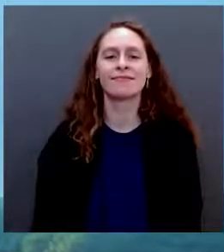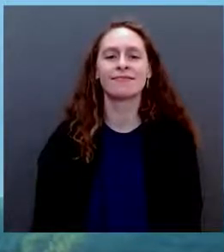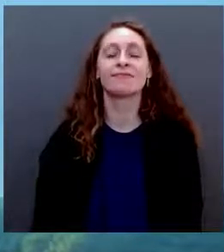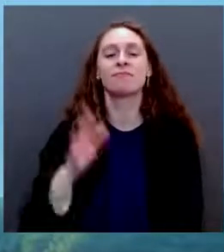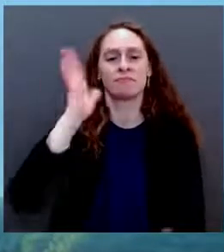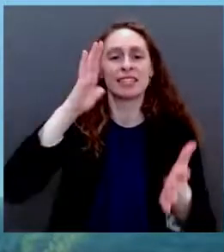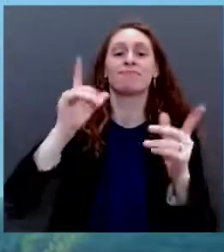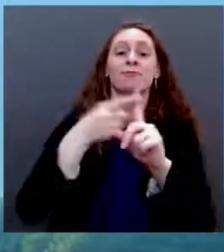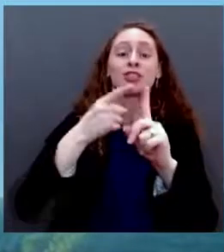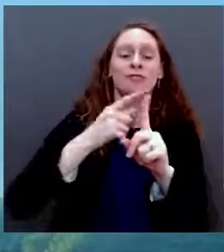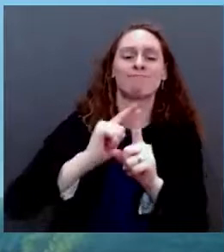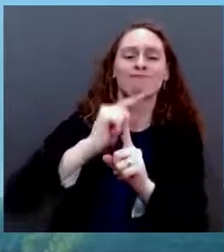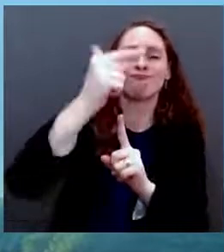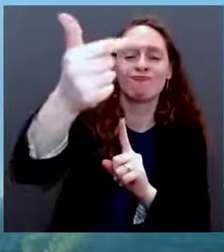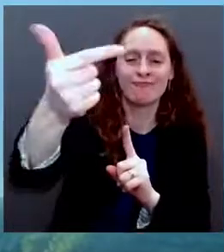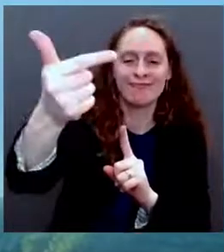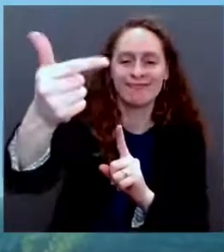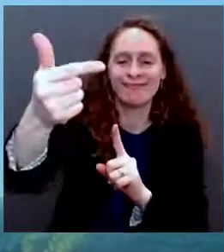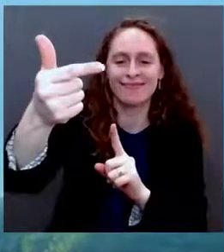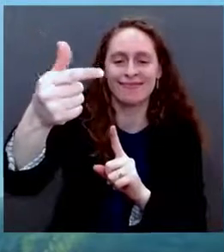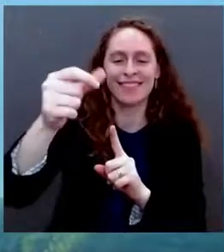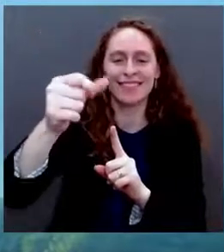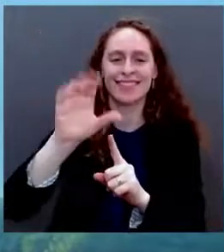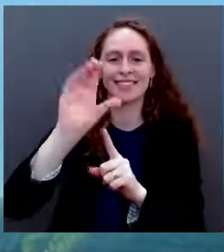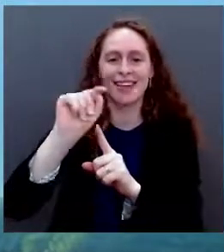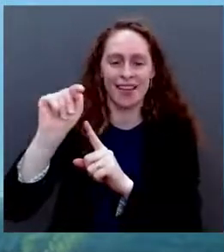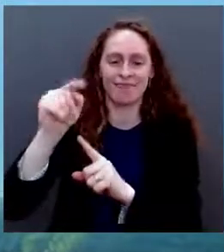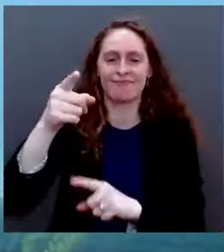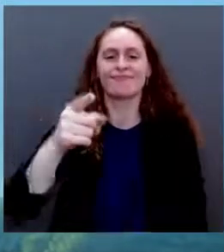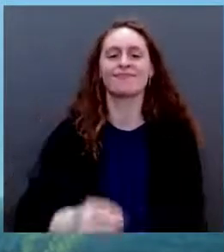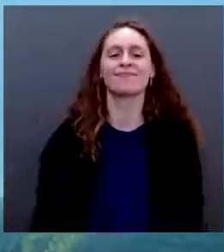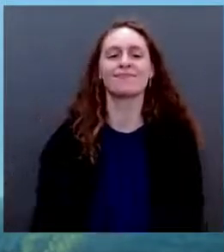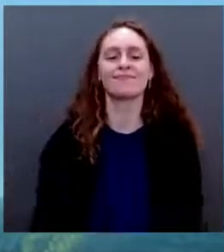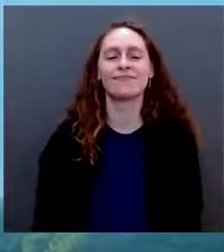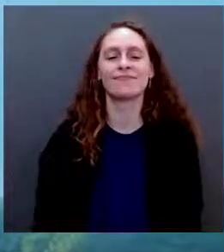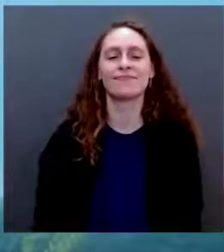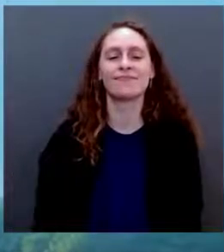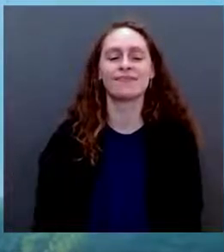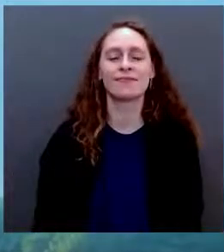ranch in Oklahoma. And I just, Scott, open it to you.